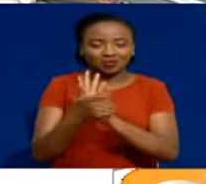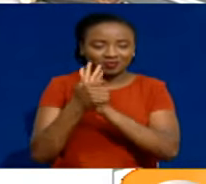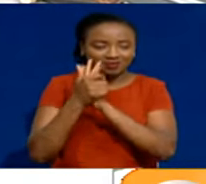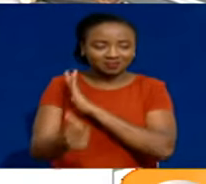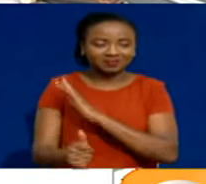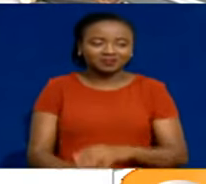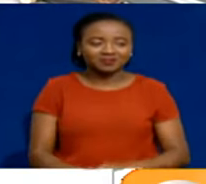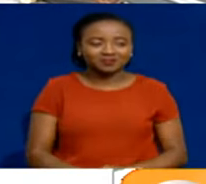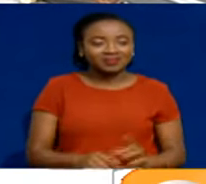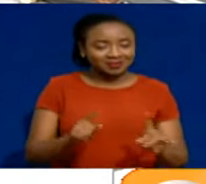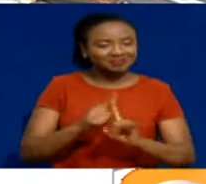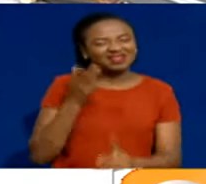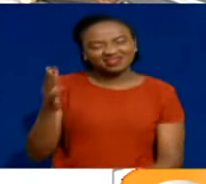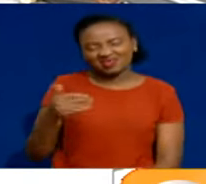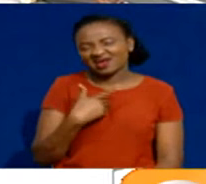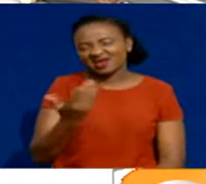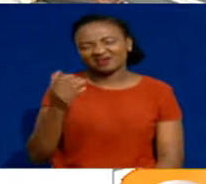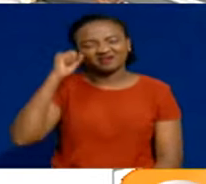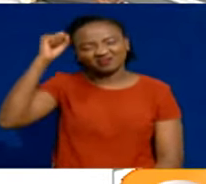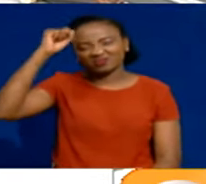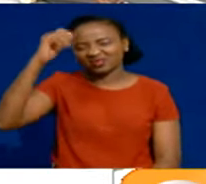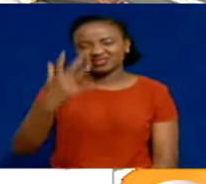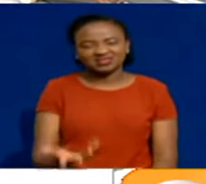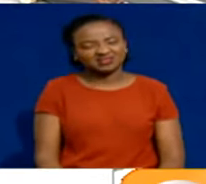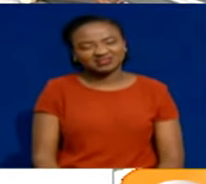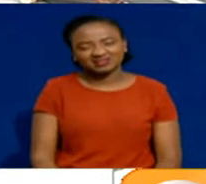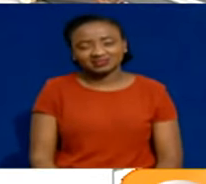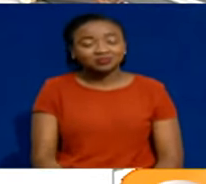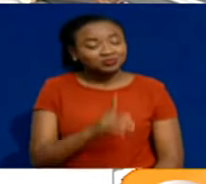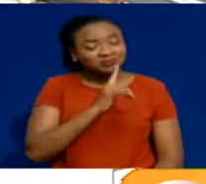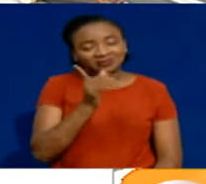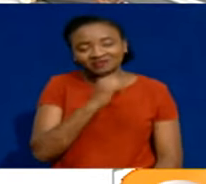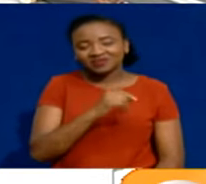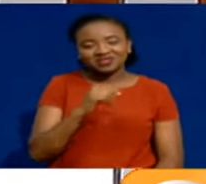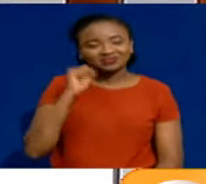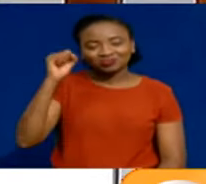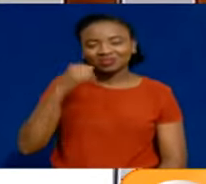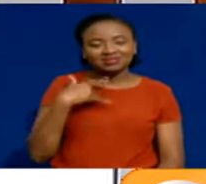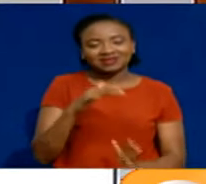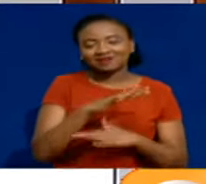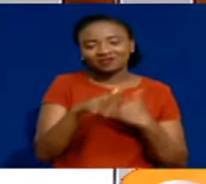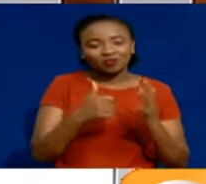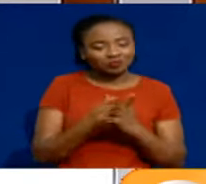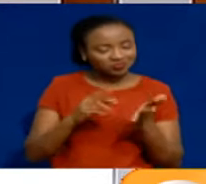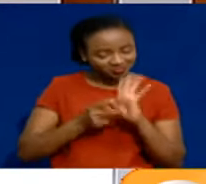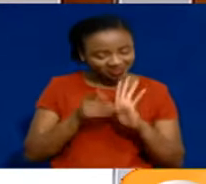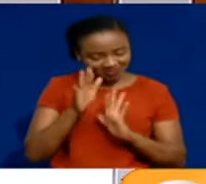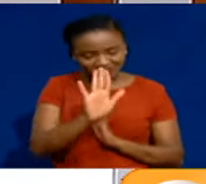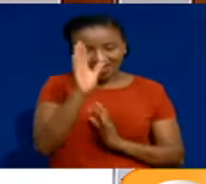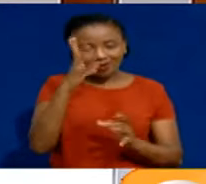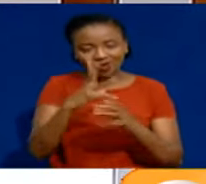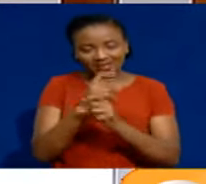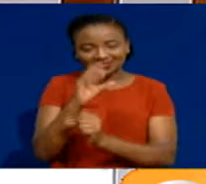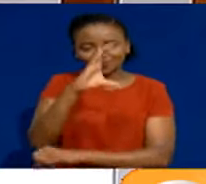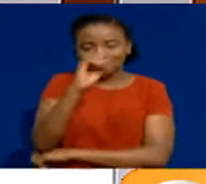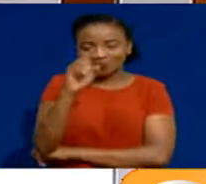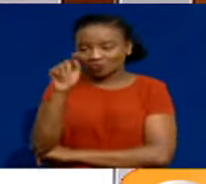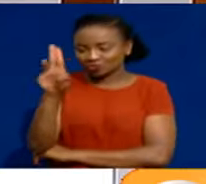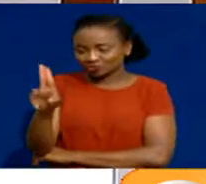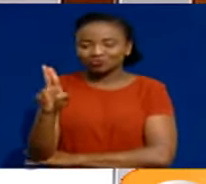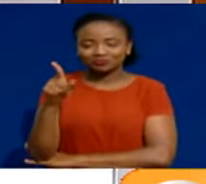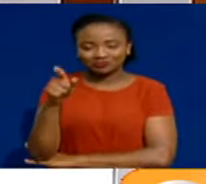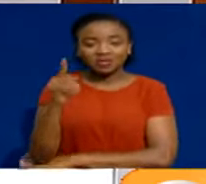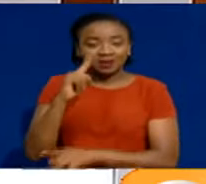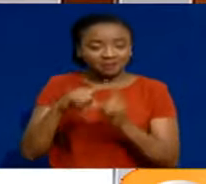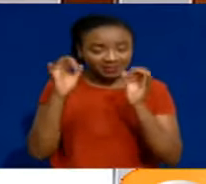over. Yeah, but there's politics, come on. I mean, if you say there's politics everywhere, it's got to be in your organization as well. Ah, but if you